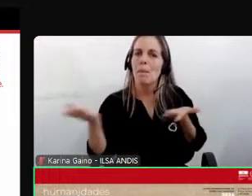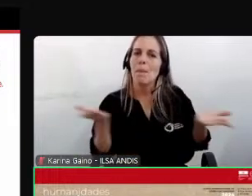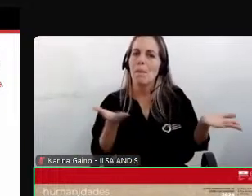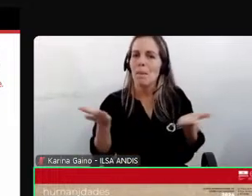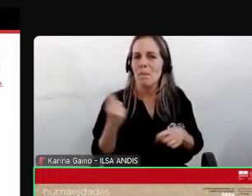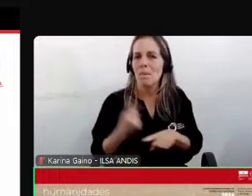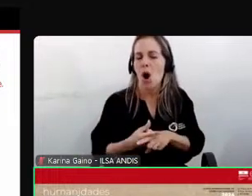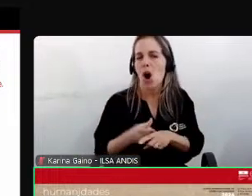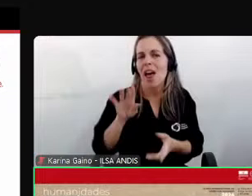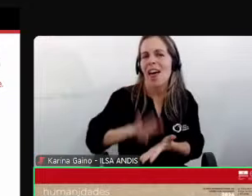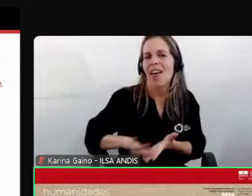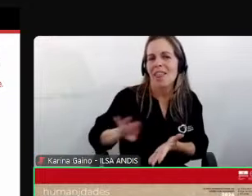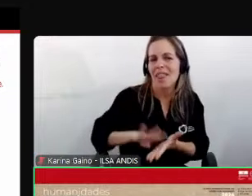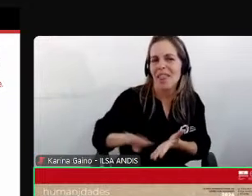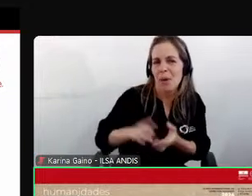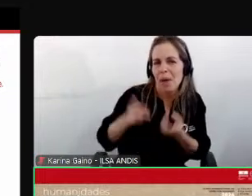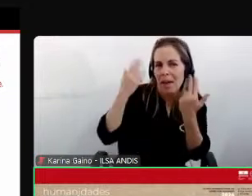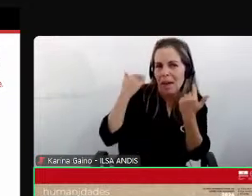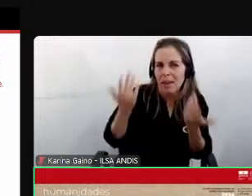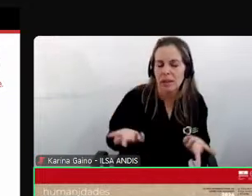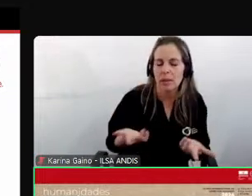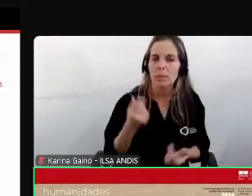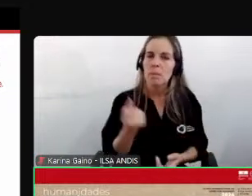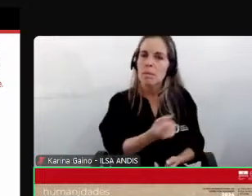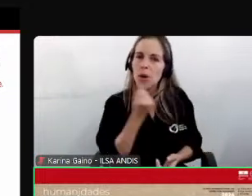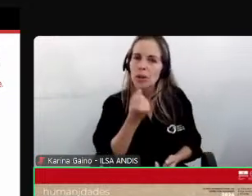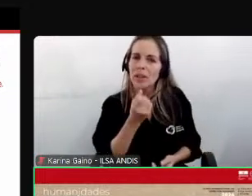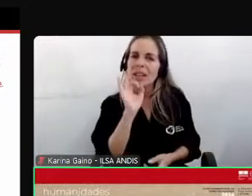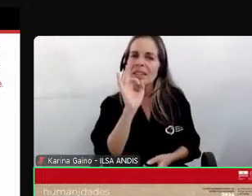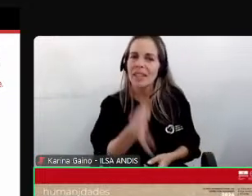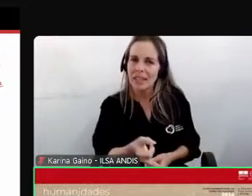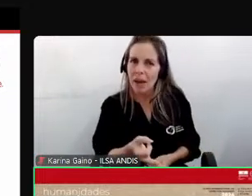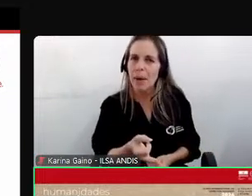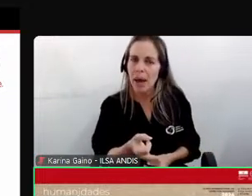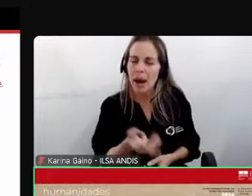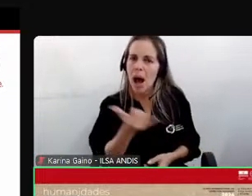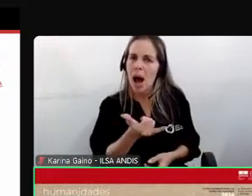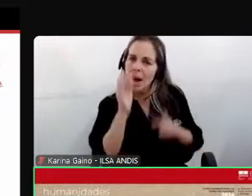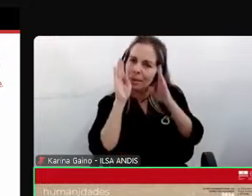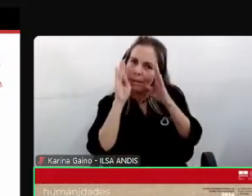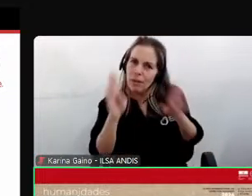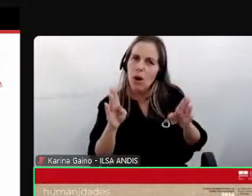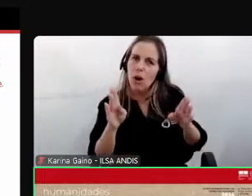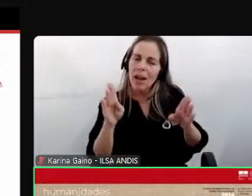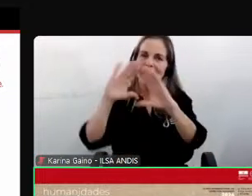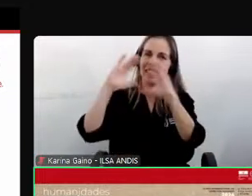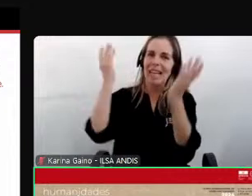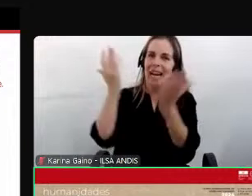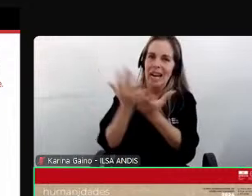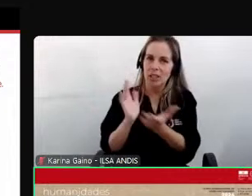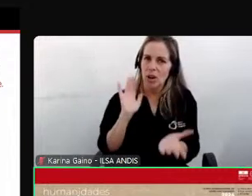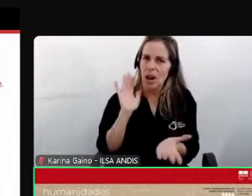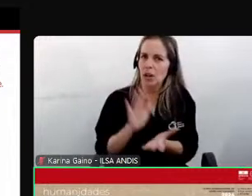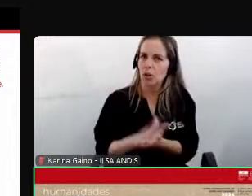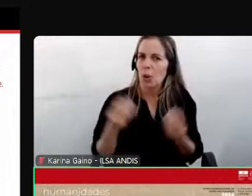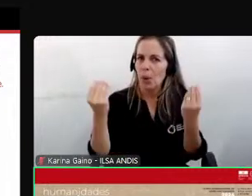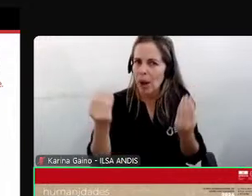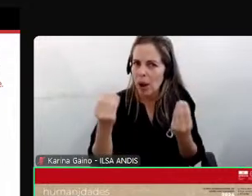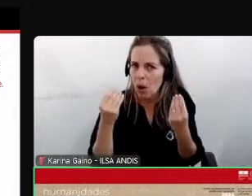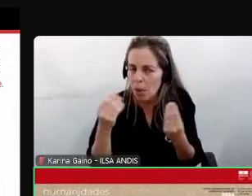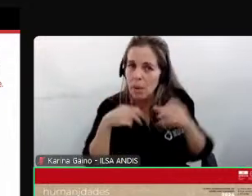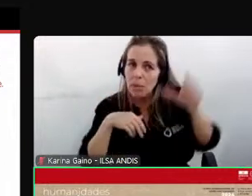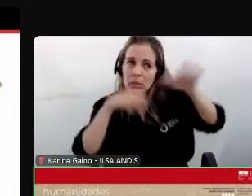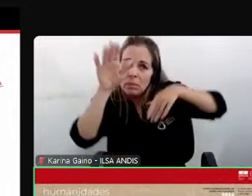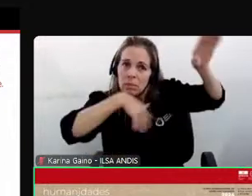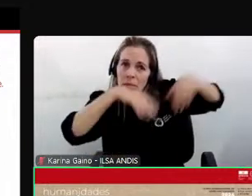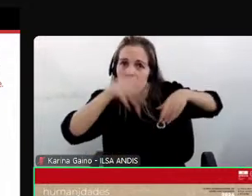that internationally, there's a lot of focus on recruitment-related debt. And so we do see workers paying recruitment fees